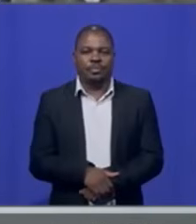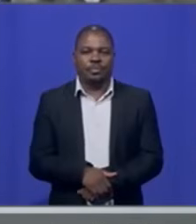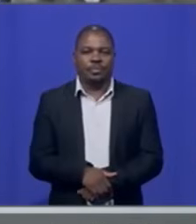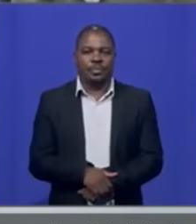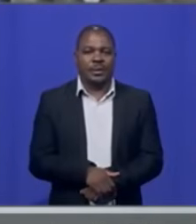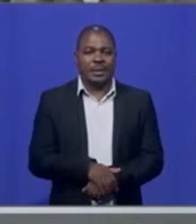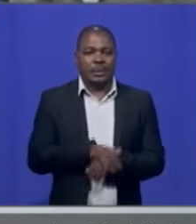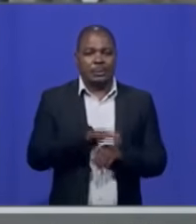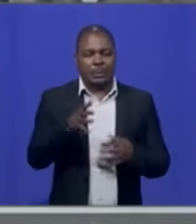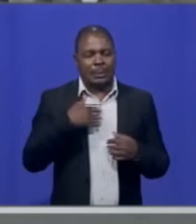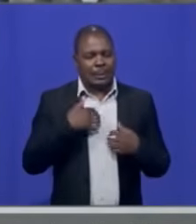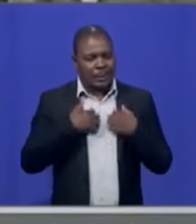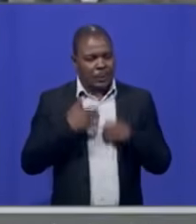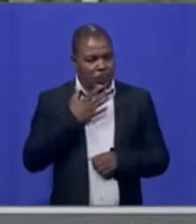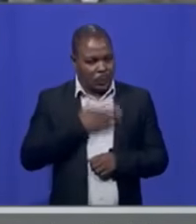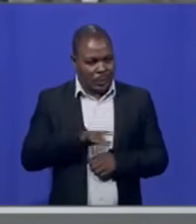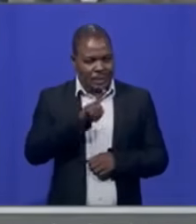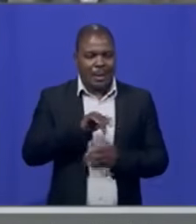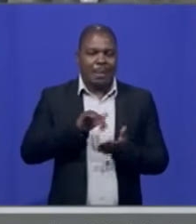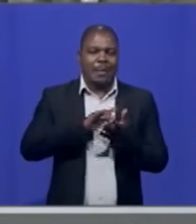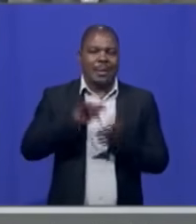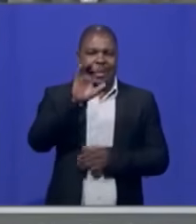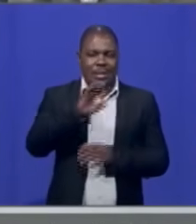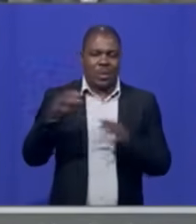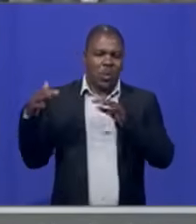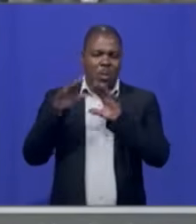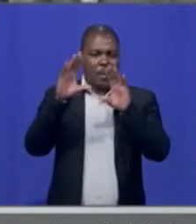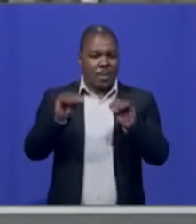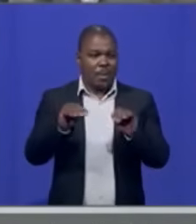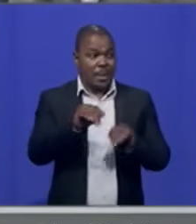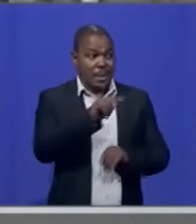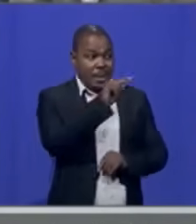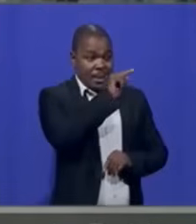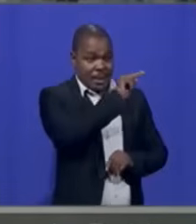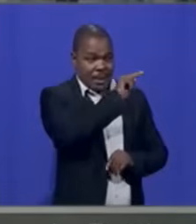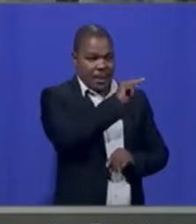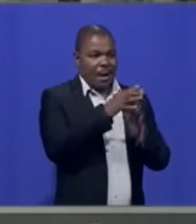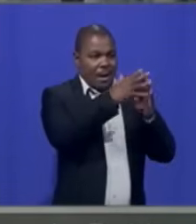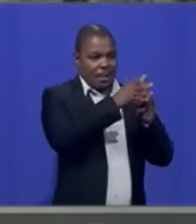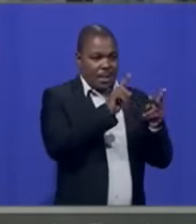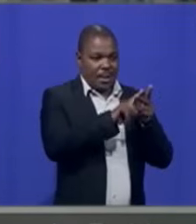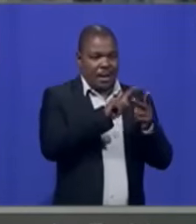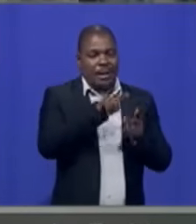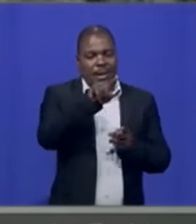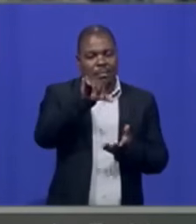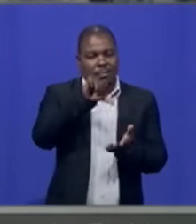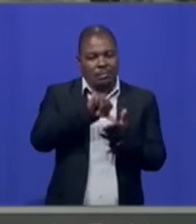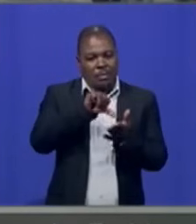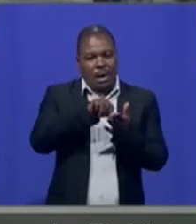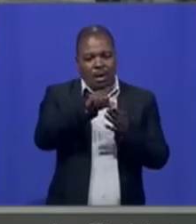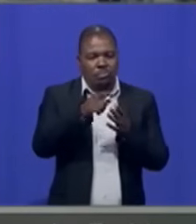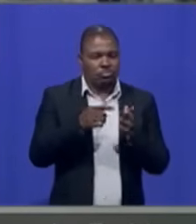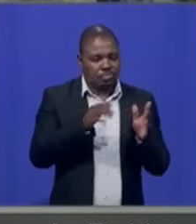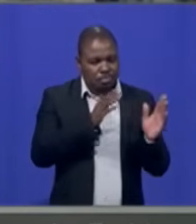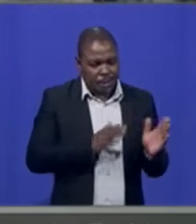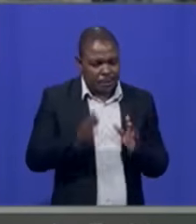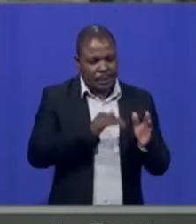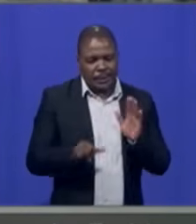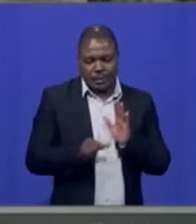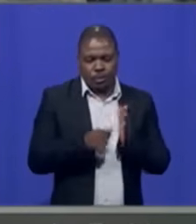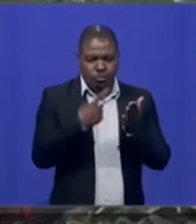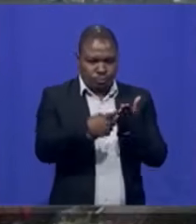Tebello ke matla ya phediso ya ntwa ya botjhabela bo hare ha Washington le Tehran di itukisetsa ditherisano tsa bohlokwa. Le ha o le